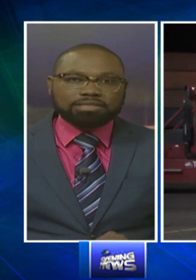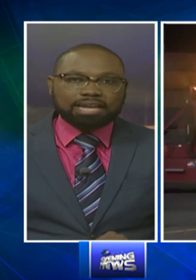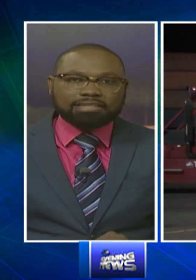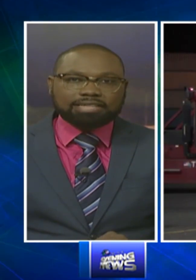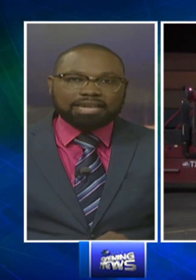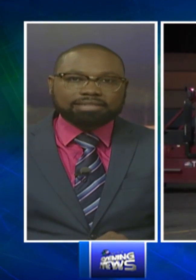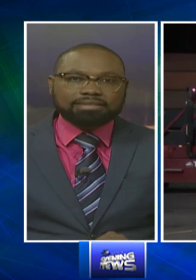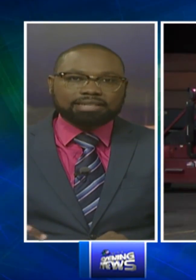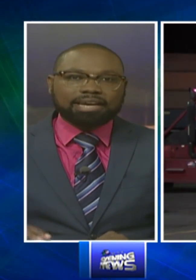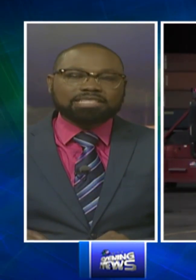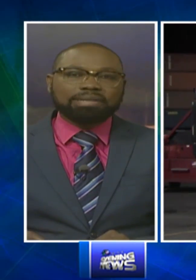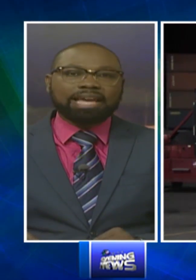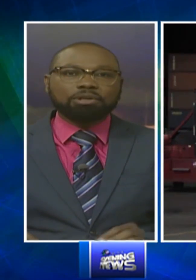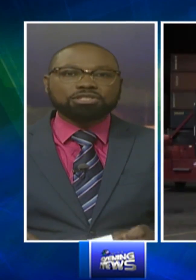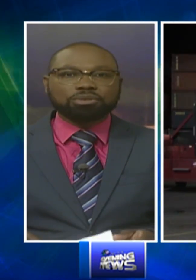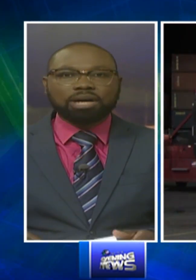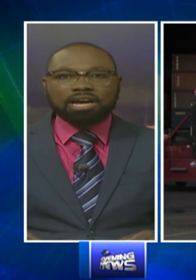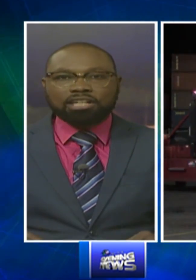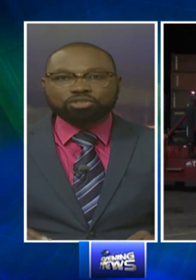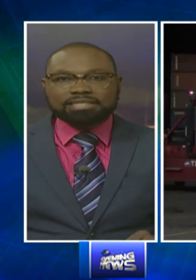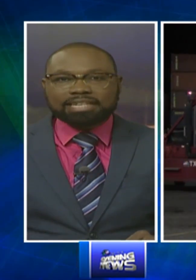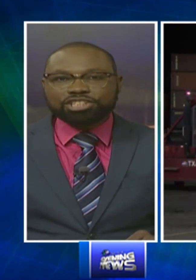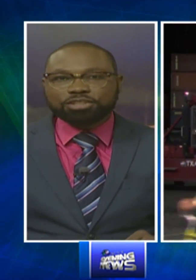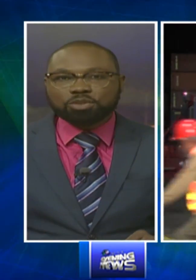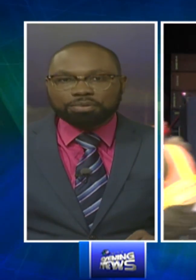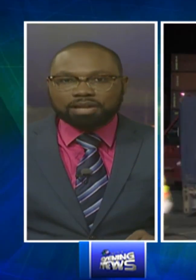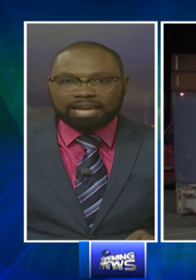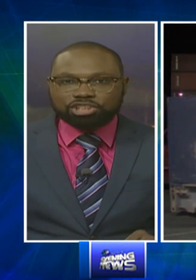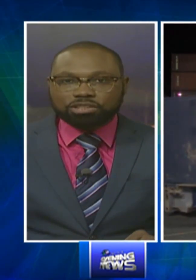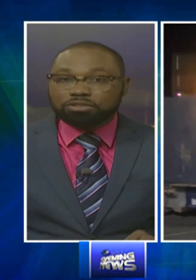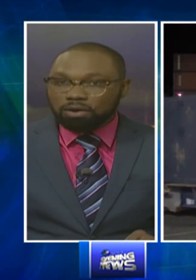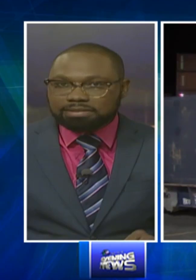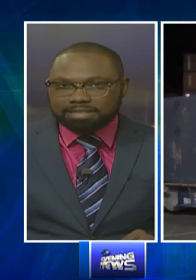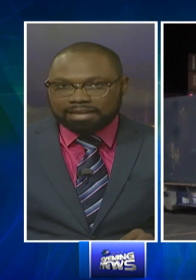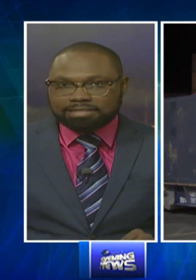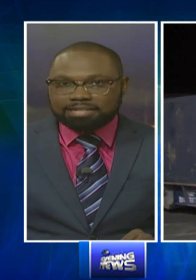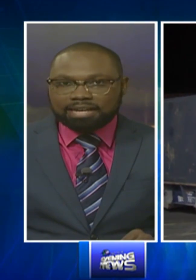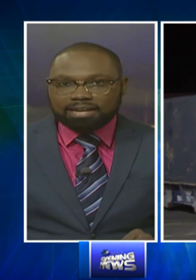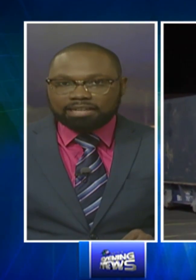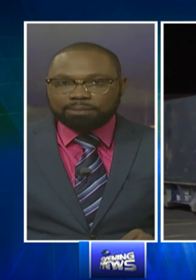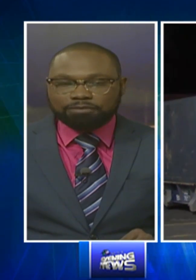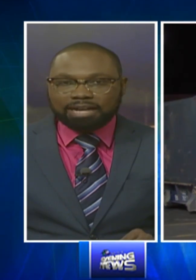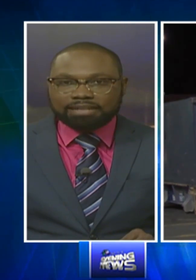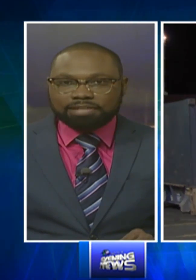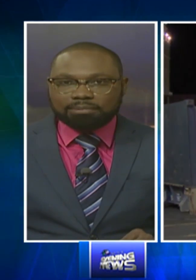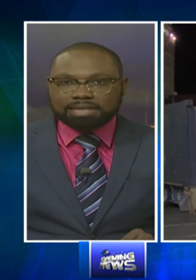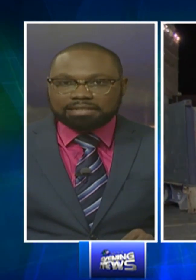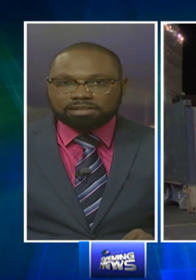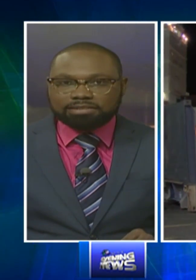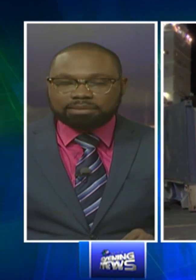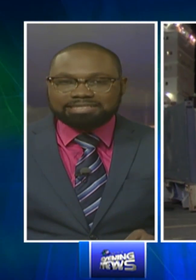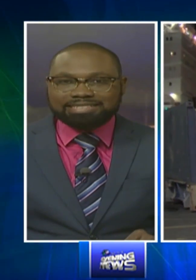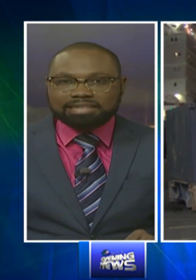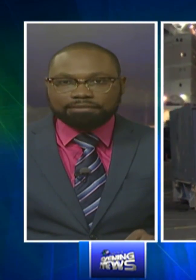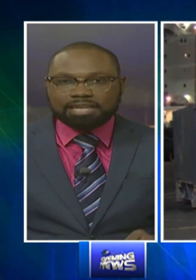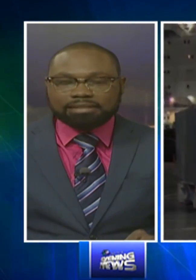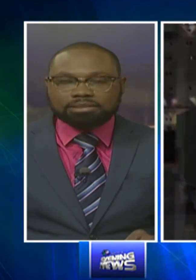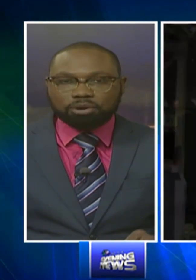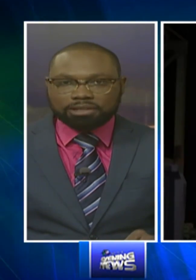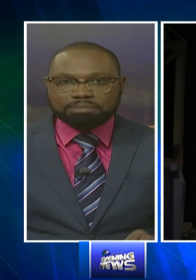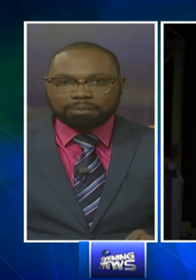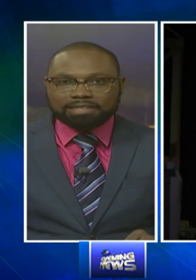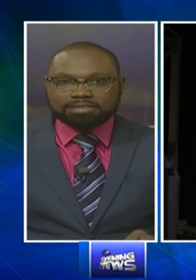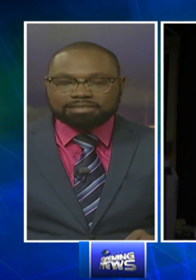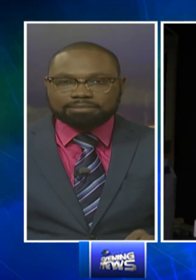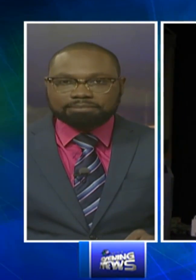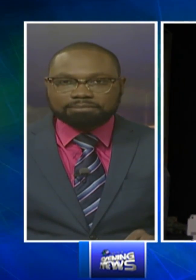Podmore says the SSA has been able to address issues with collection across the island, and he provided the update on CBC TV8's